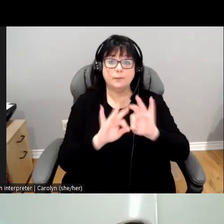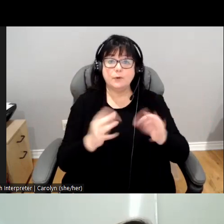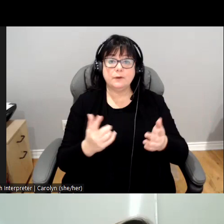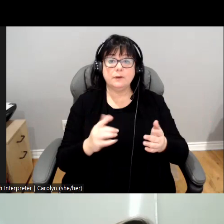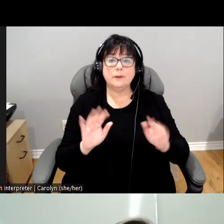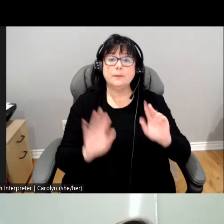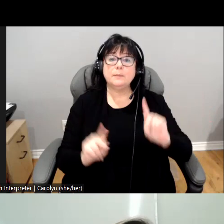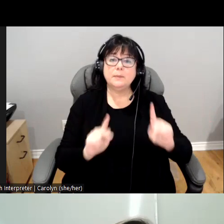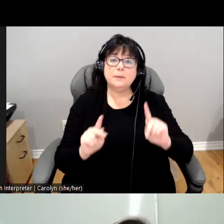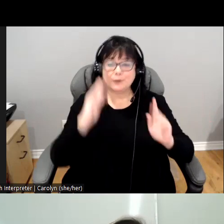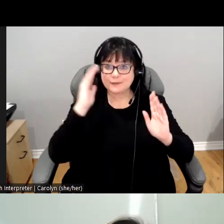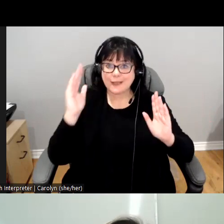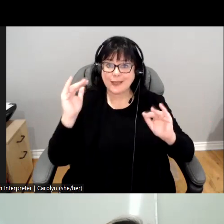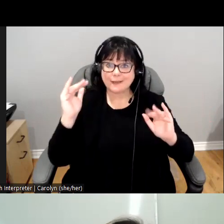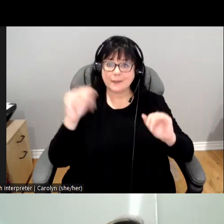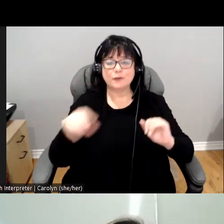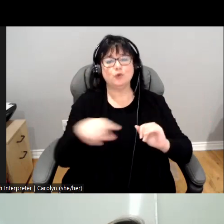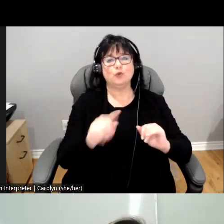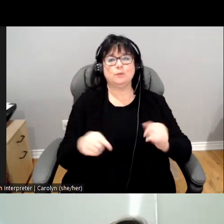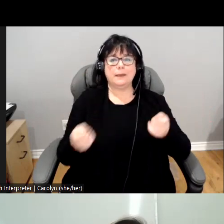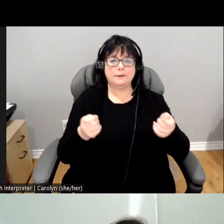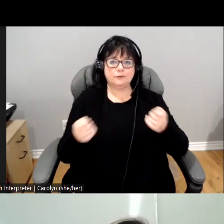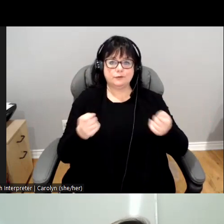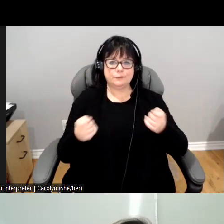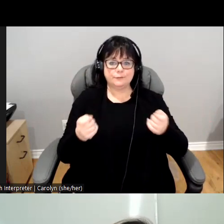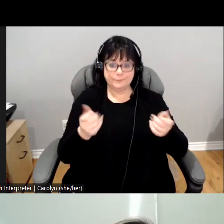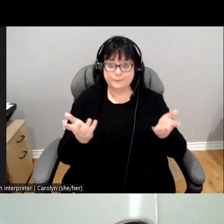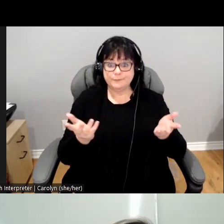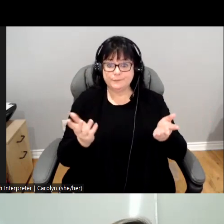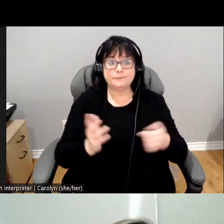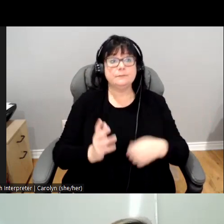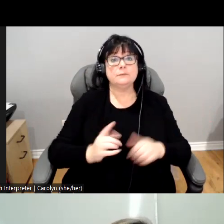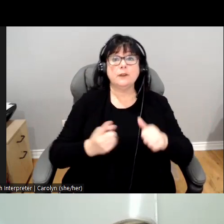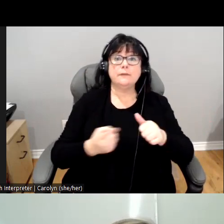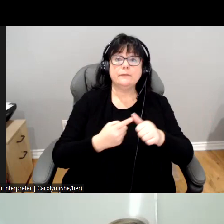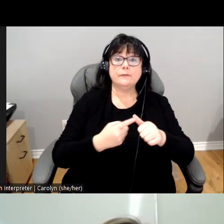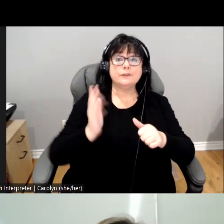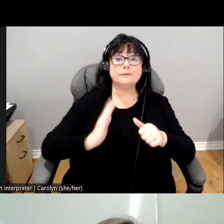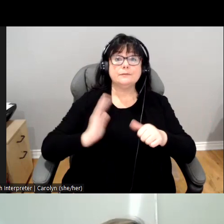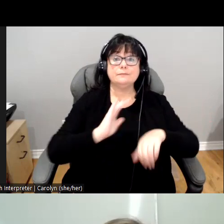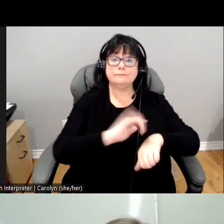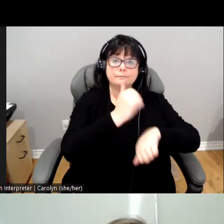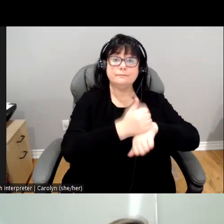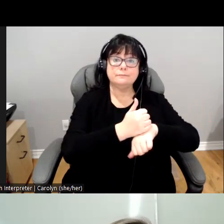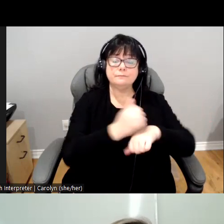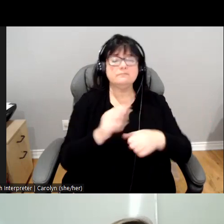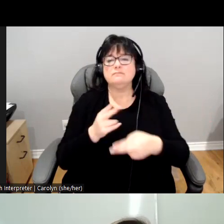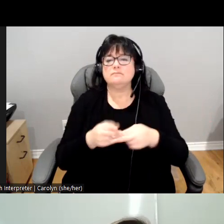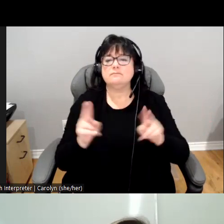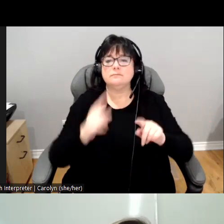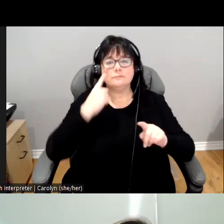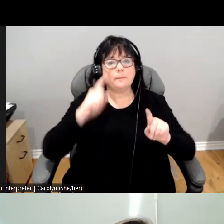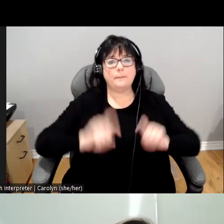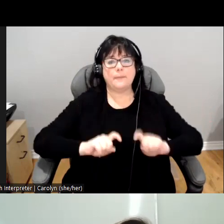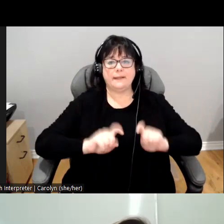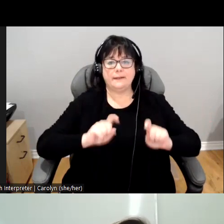everybody. So when we initially started this, we called it a pilot, and this has nothing to do with Skills for Success pilots. This is way before